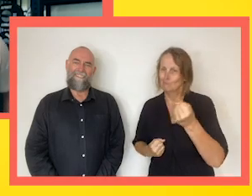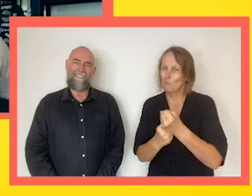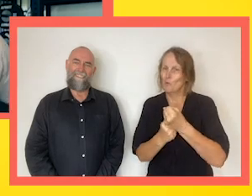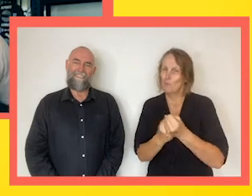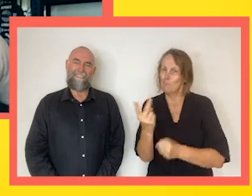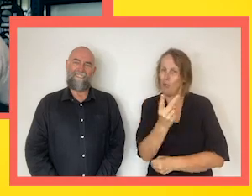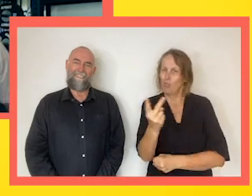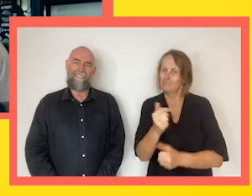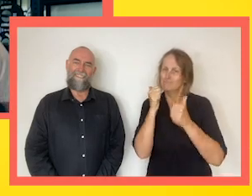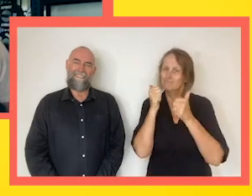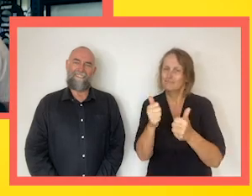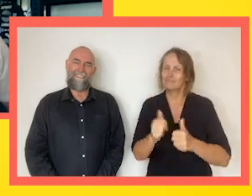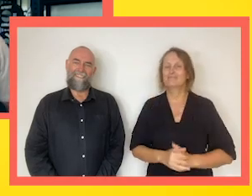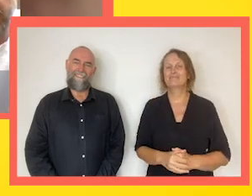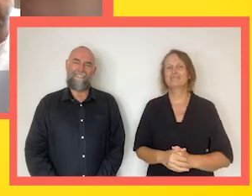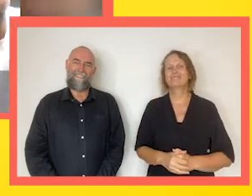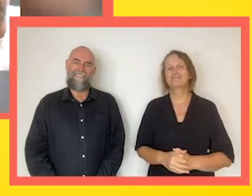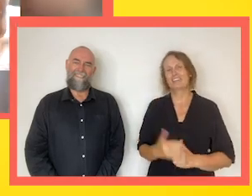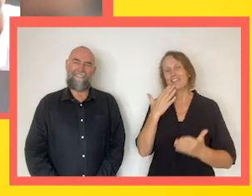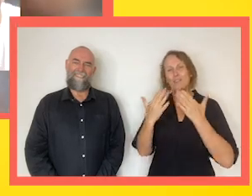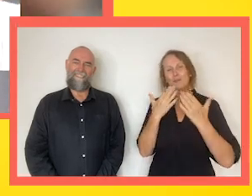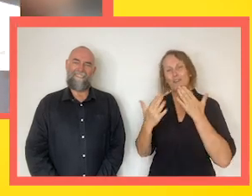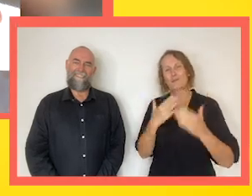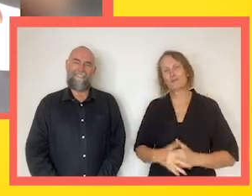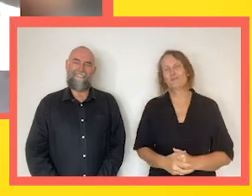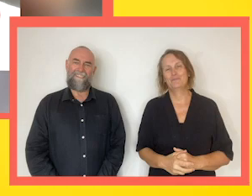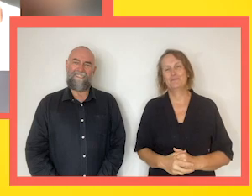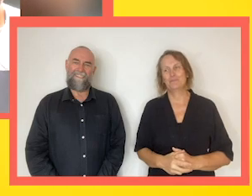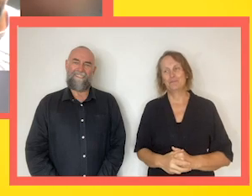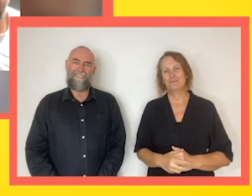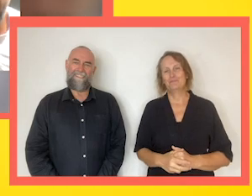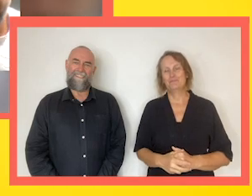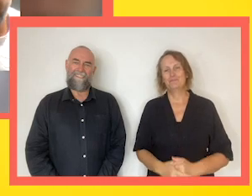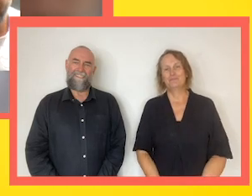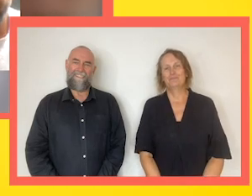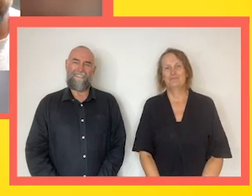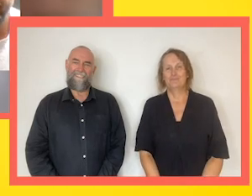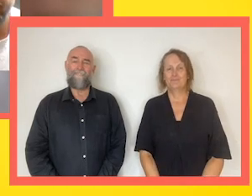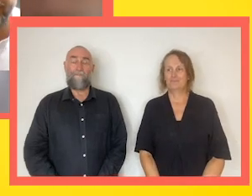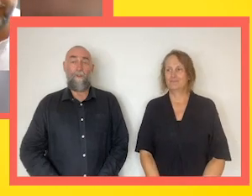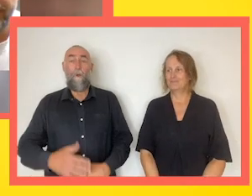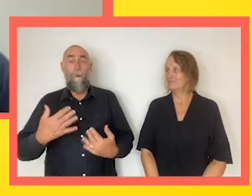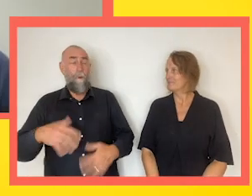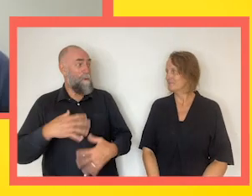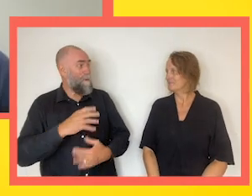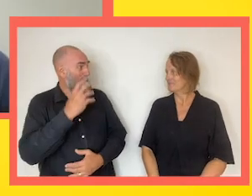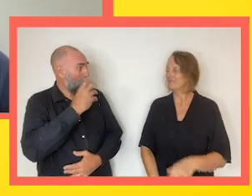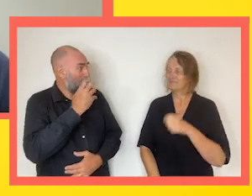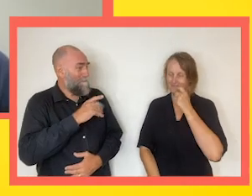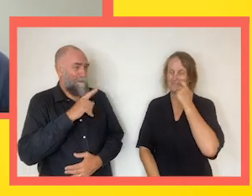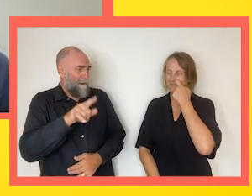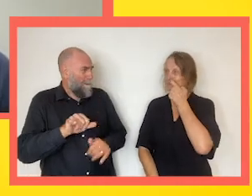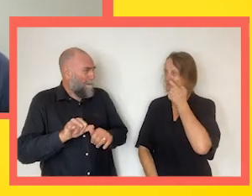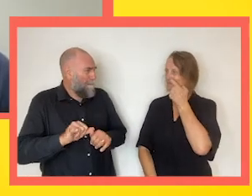Paris 2024. Awesome. Thanks for having us. Thanks so much for having us, guys. Really appreciate it. Oh, gee, Riley, Bat,